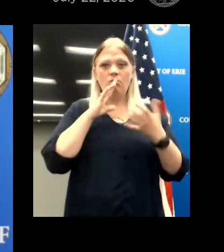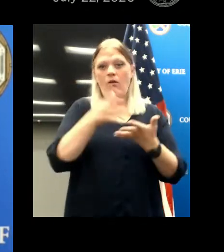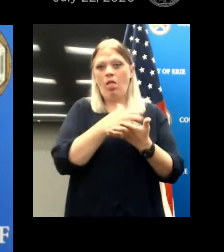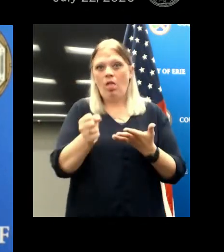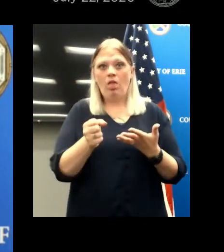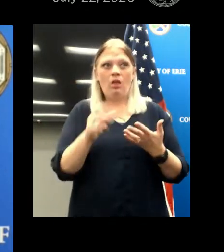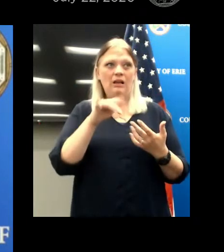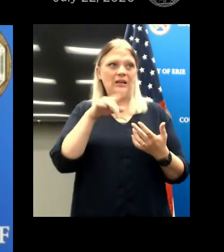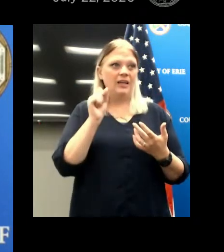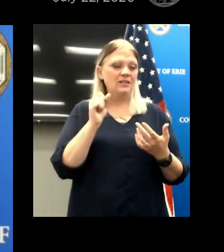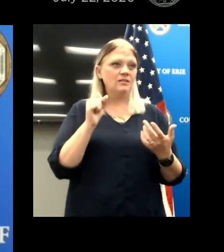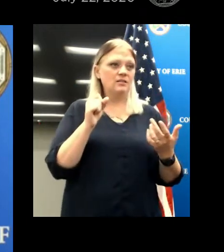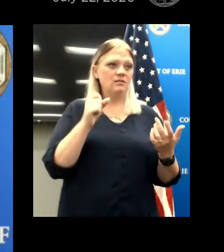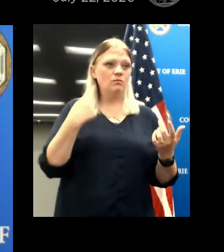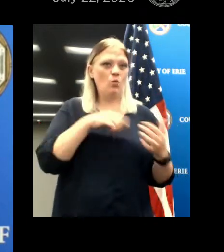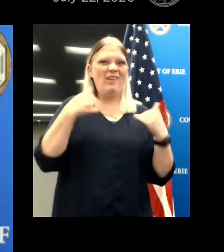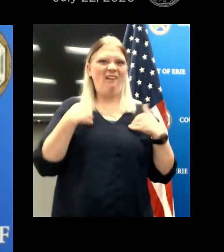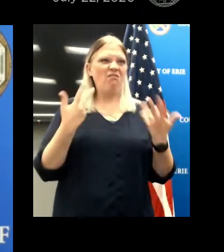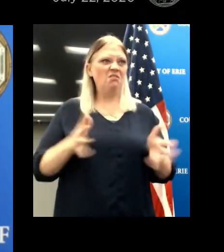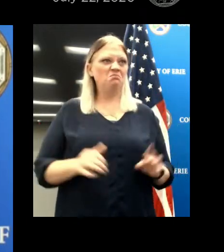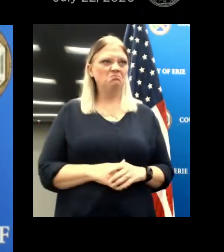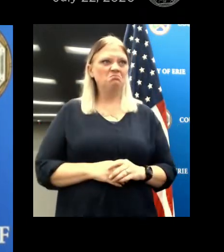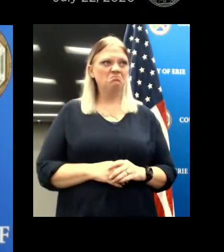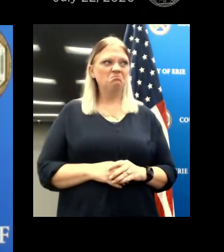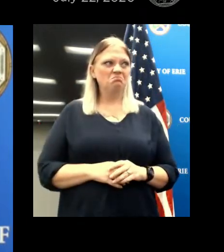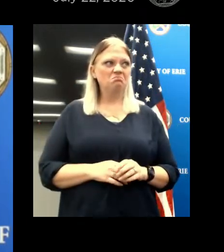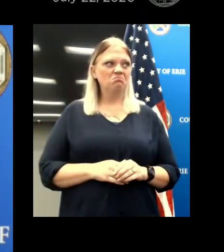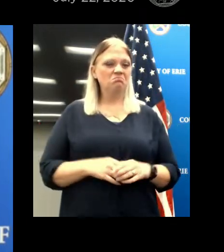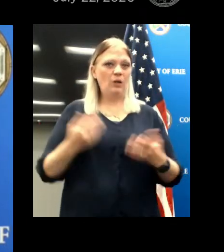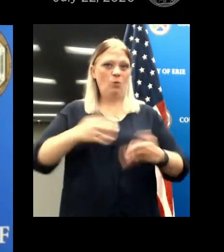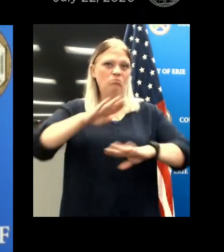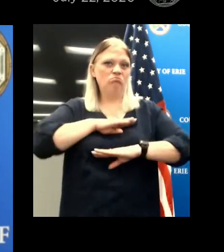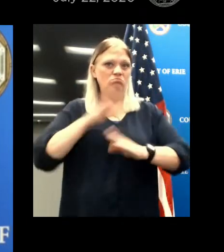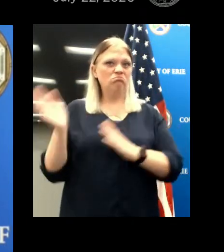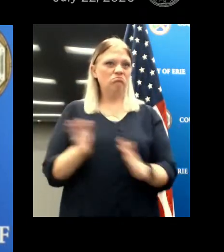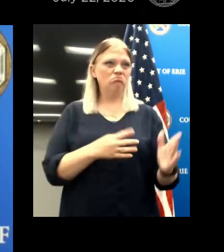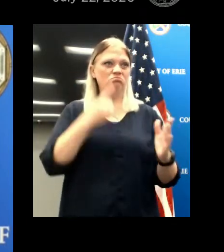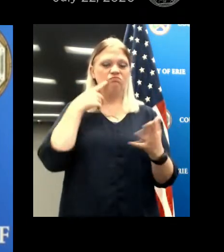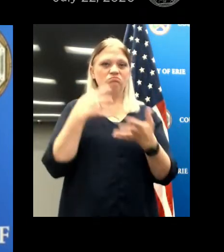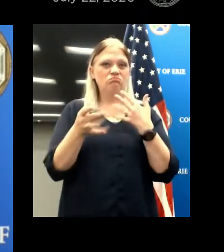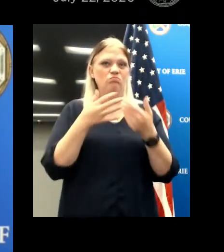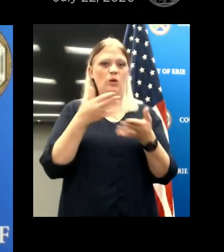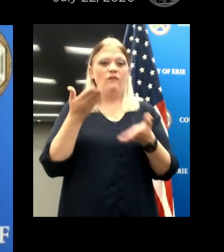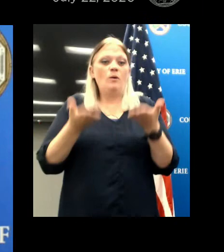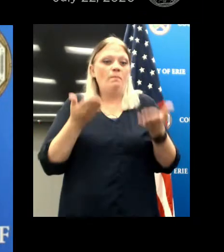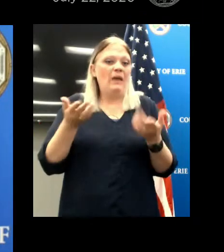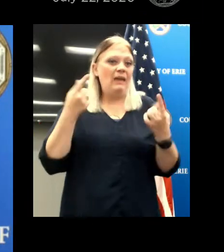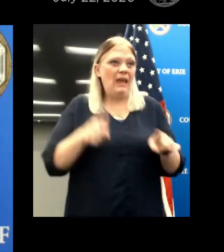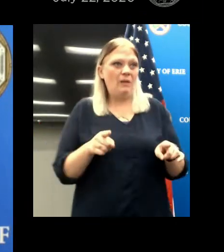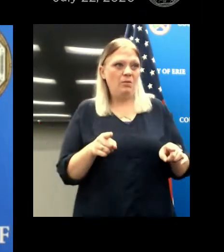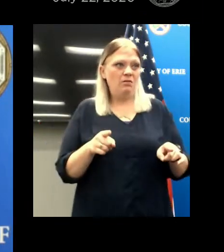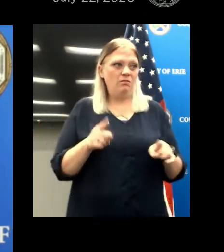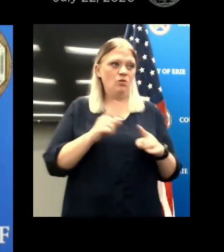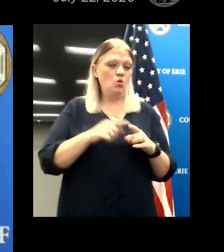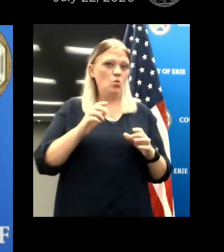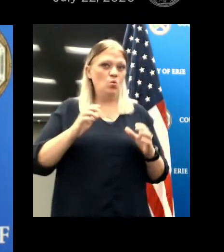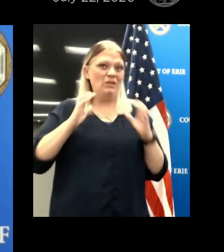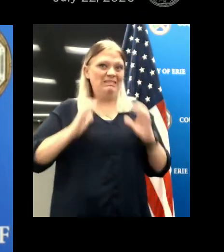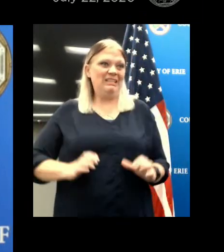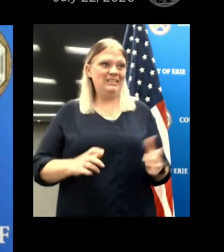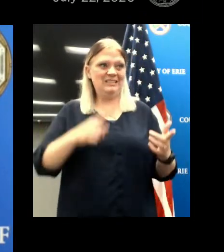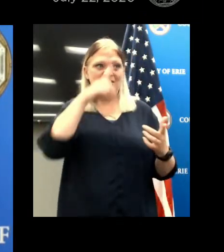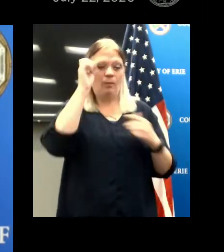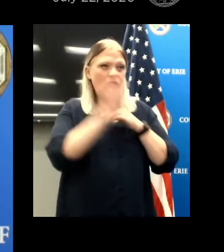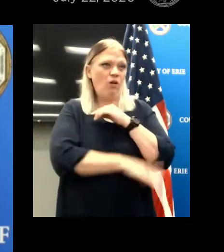swab kits. We have them. And we have them so that we're adequately prepared for whatever might happen to our citizens, whether it's the summer